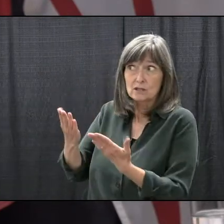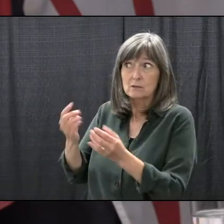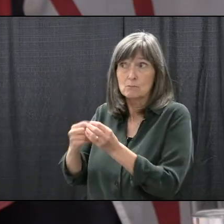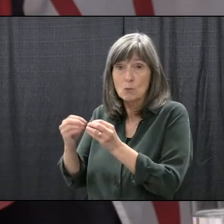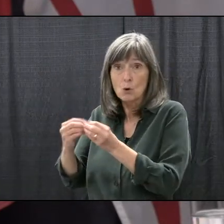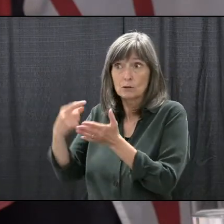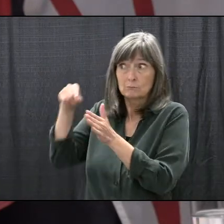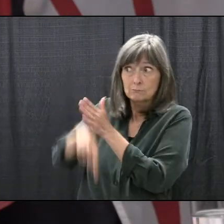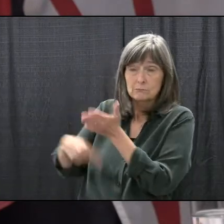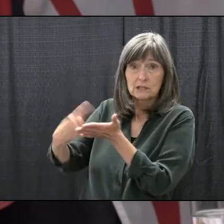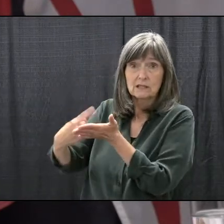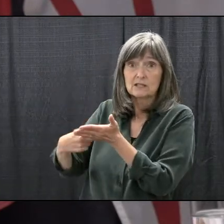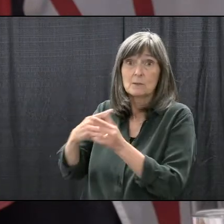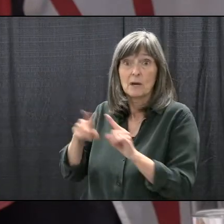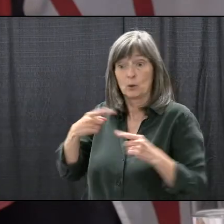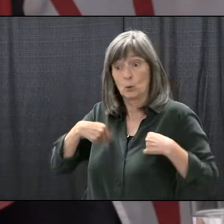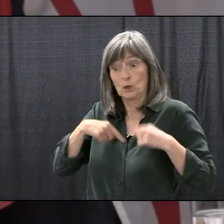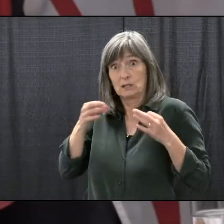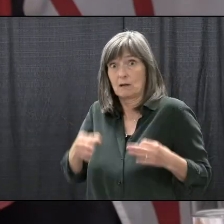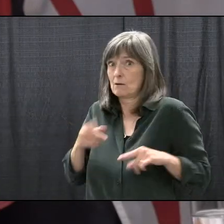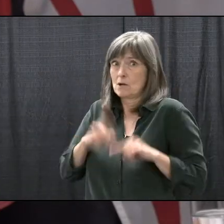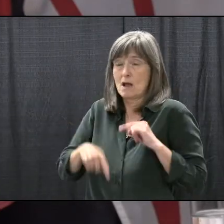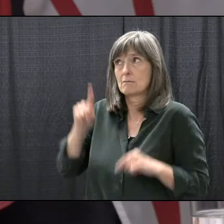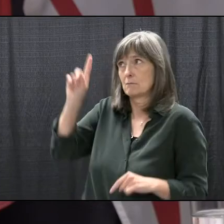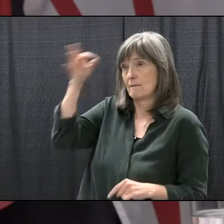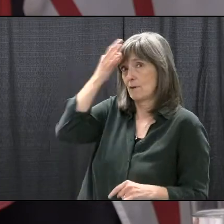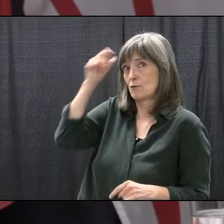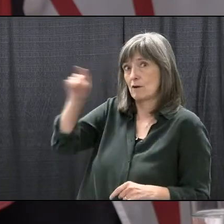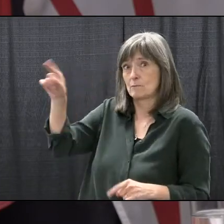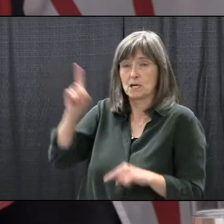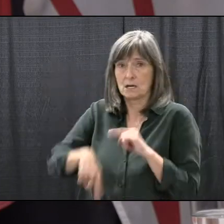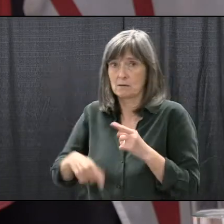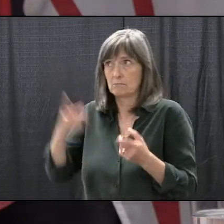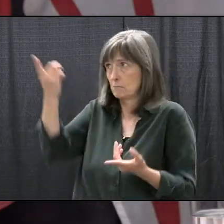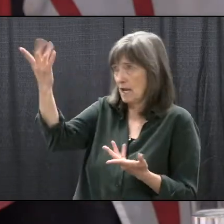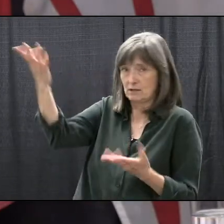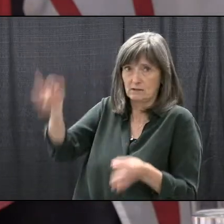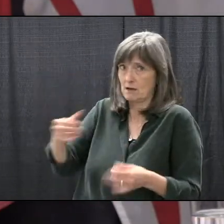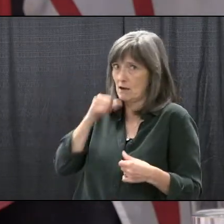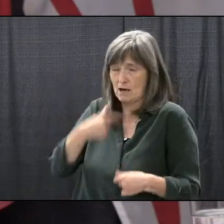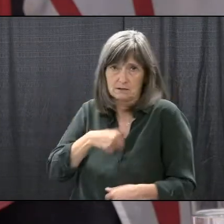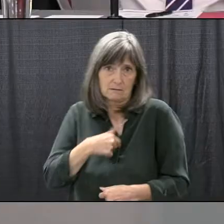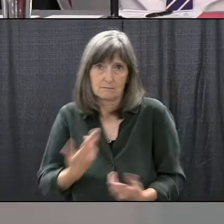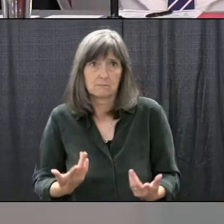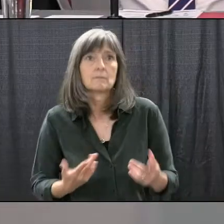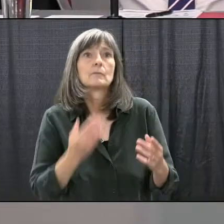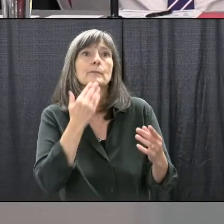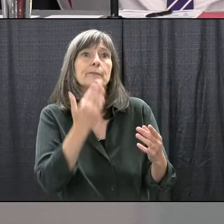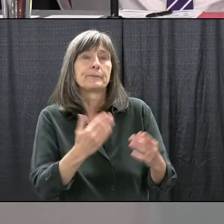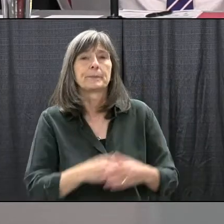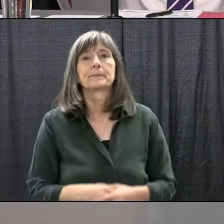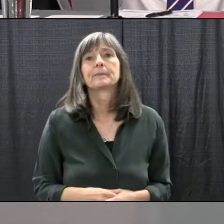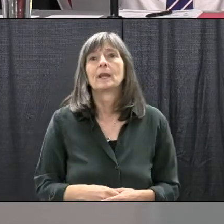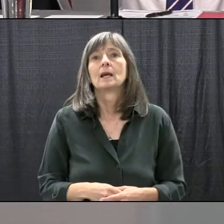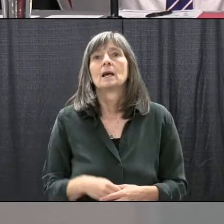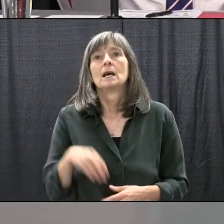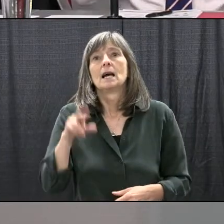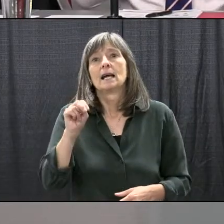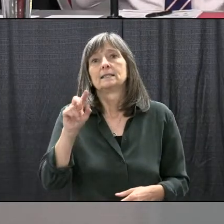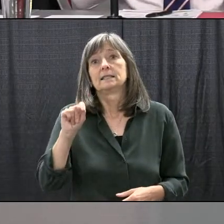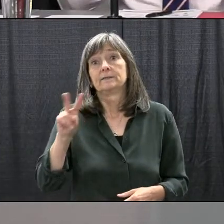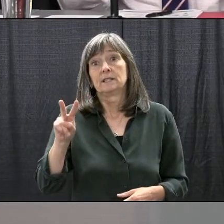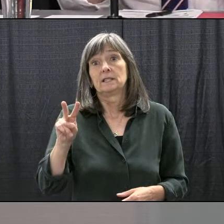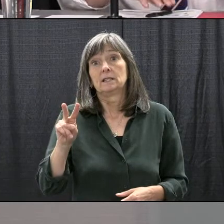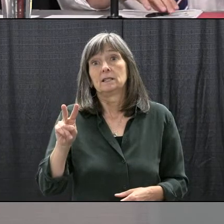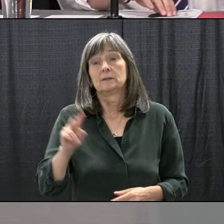on those discussions, but that lies within the federal government purview. Okay, thank you. Kellyanne Roberts with NTV, do you have